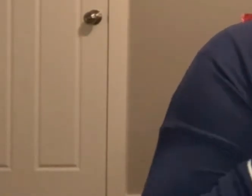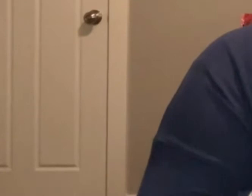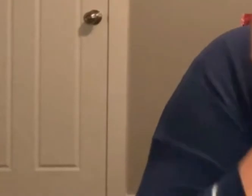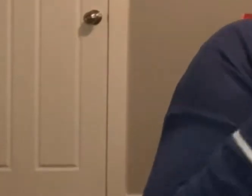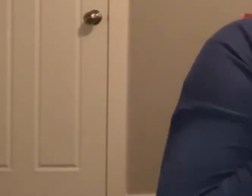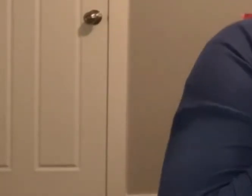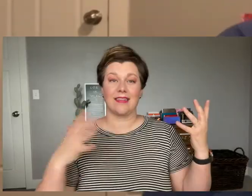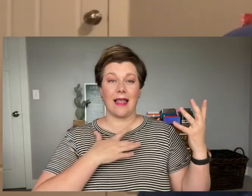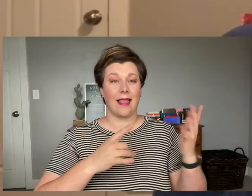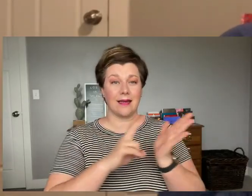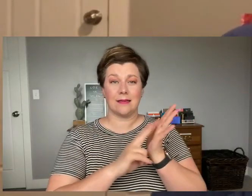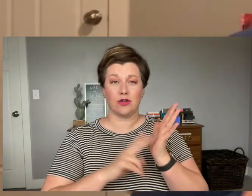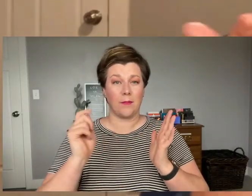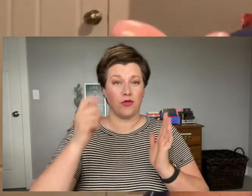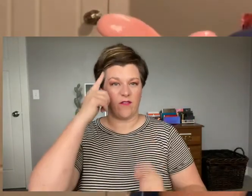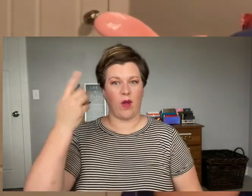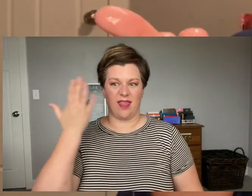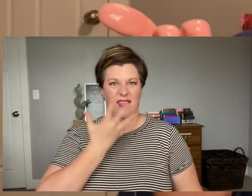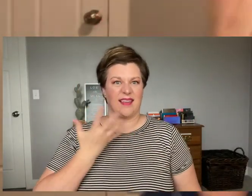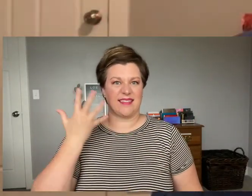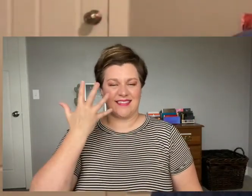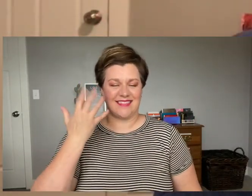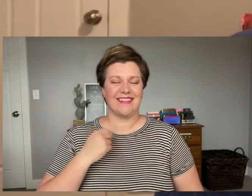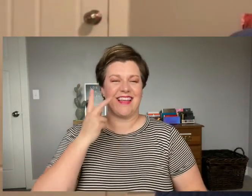I mean, if for nothing else, y'all, like,